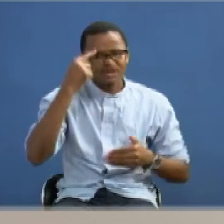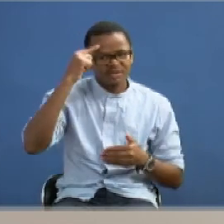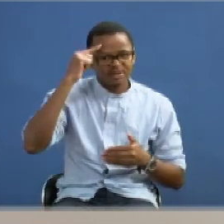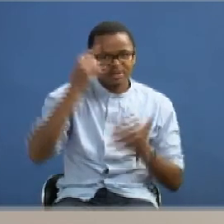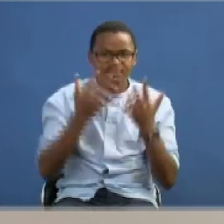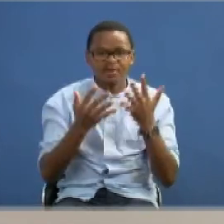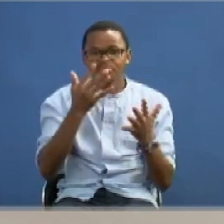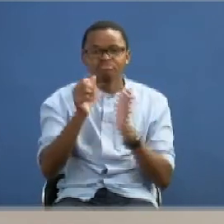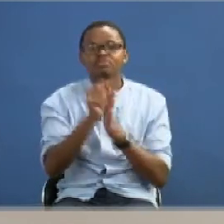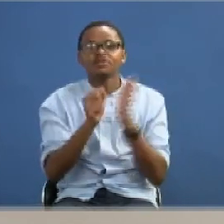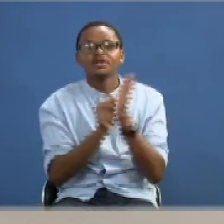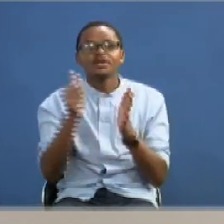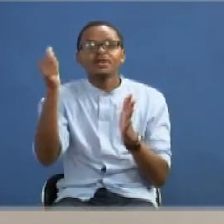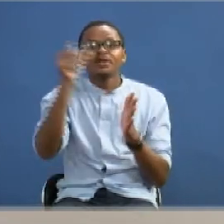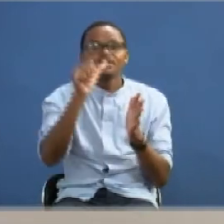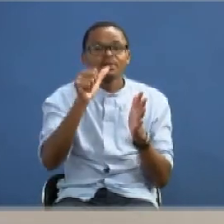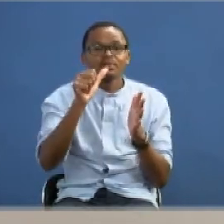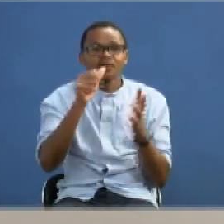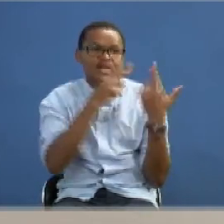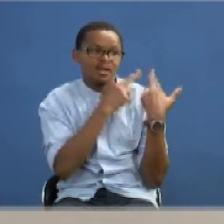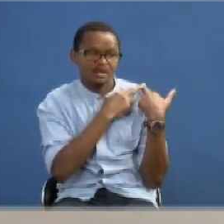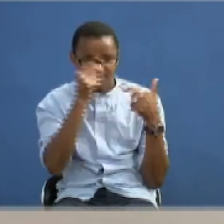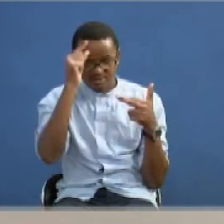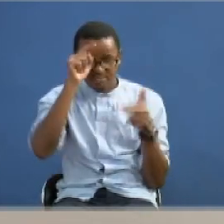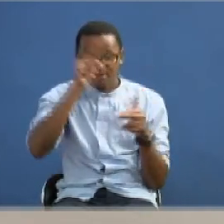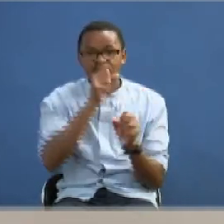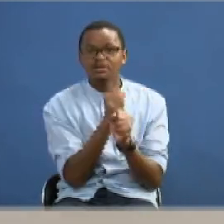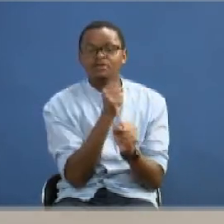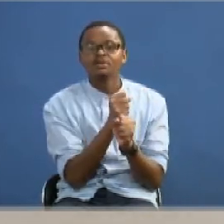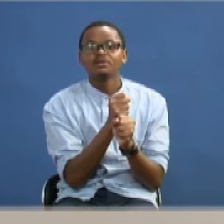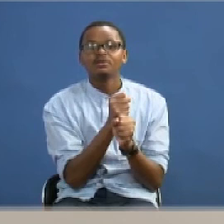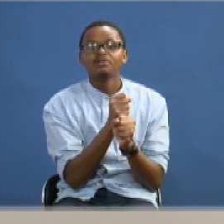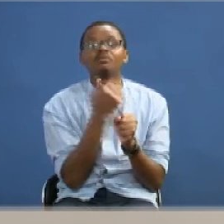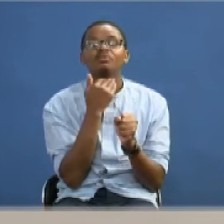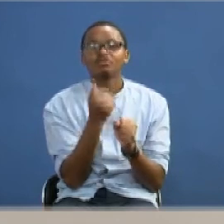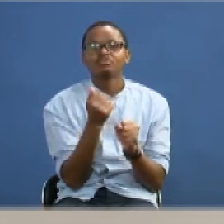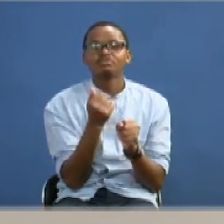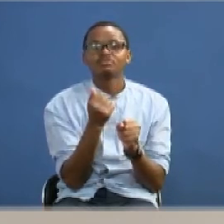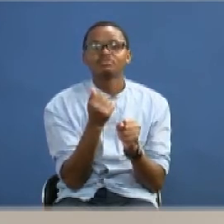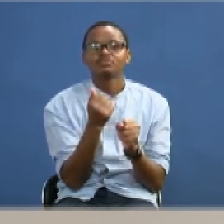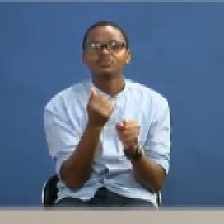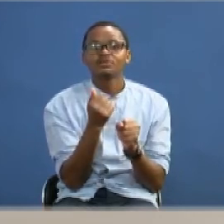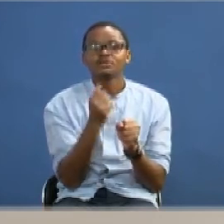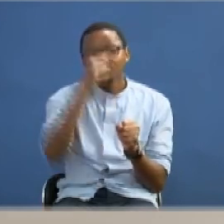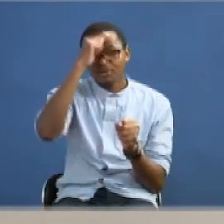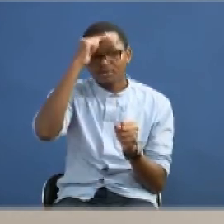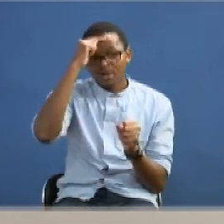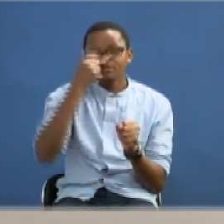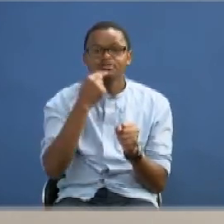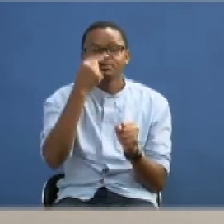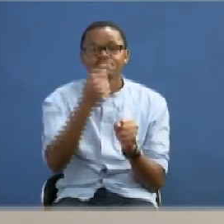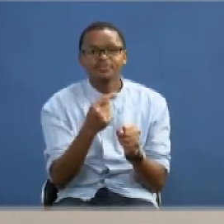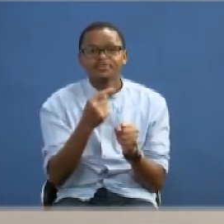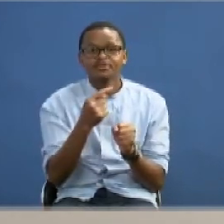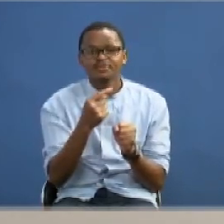it's a balancing act that any responsible government needs to do. And I want to say, because I began by saying,